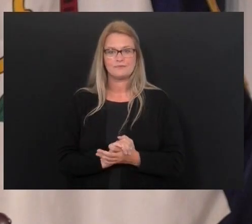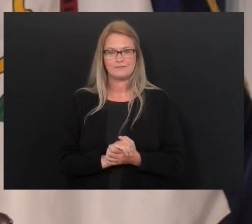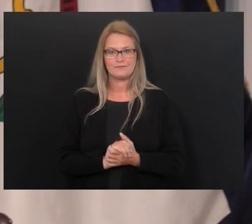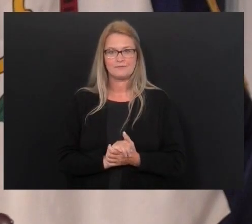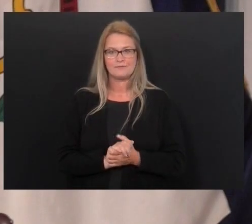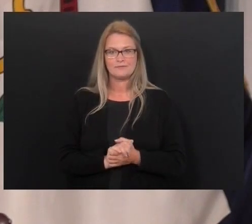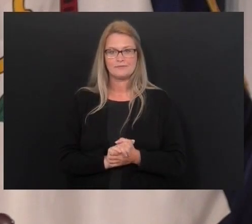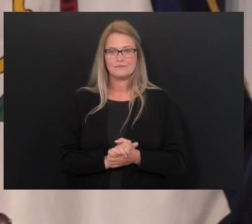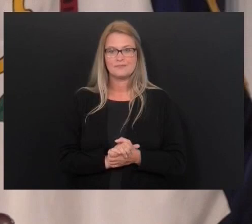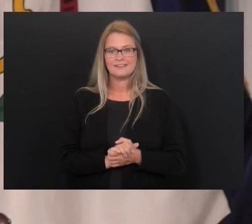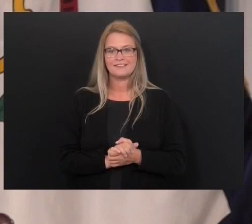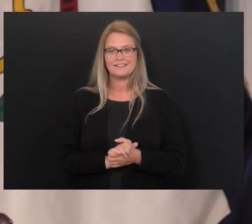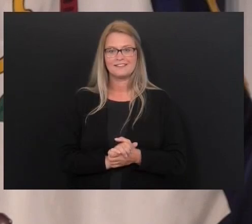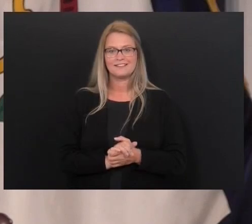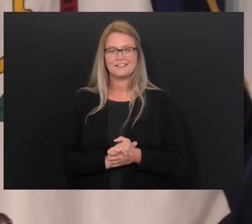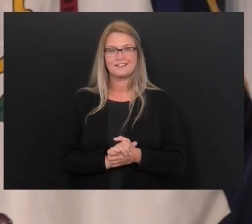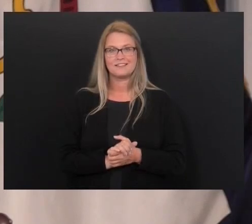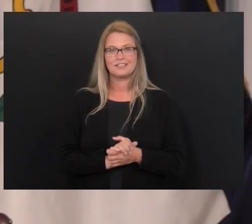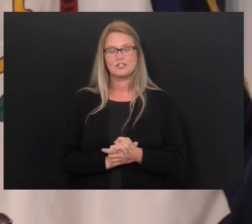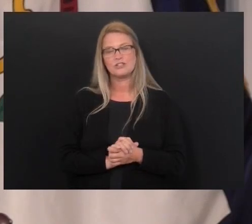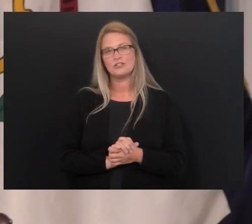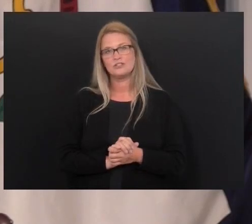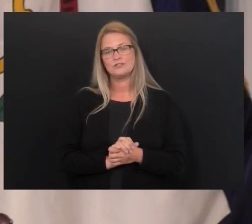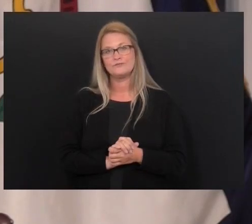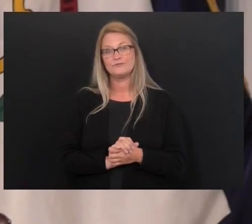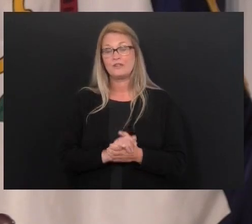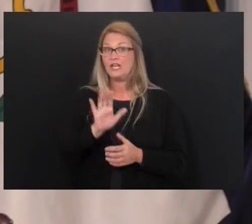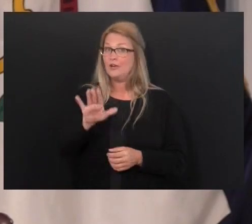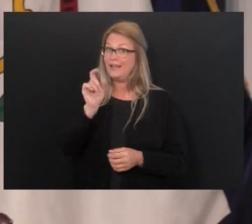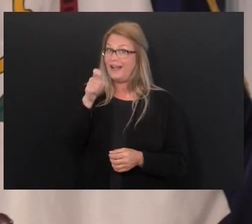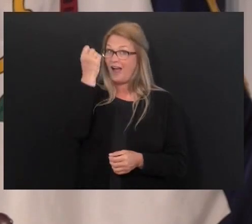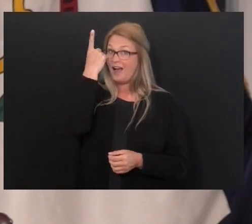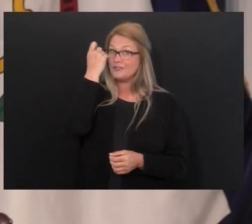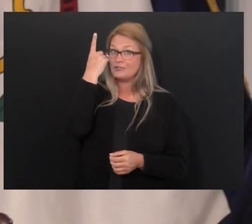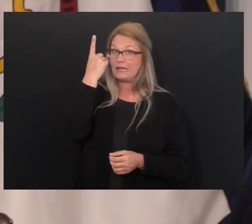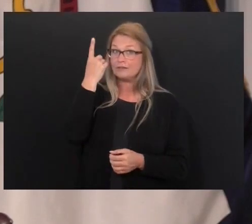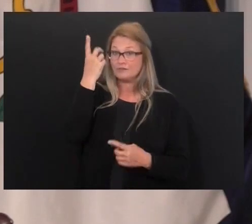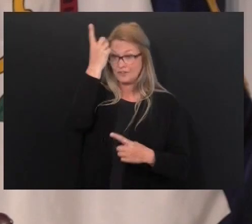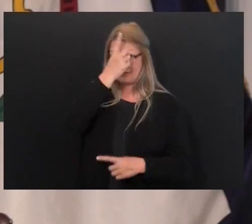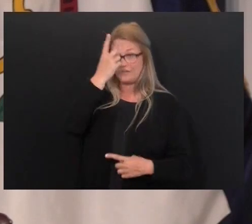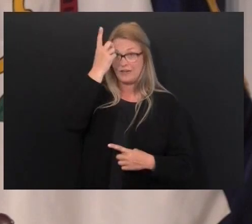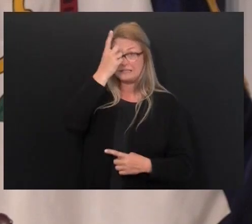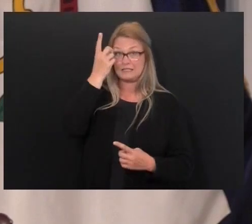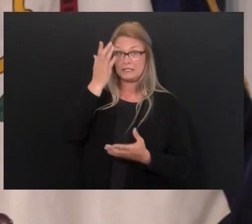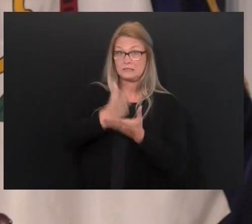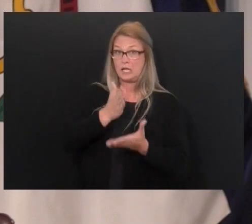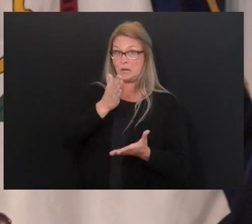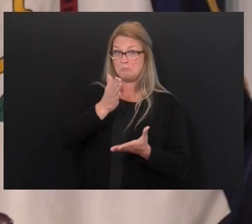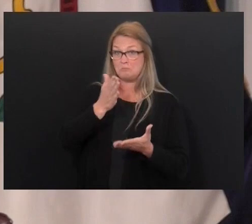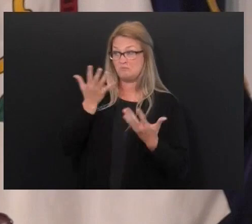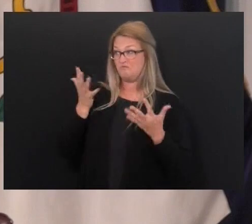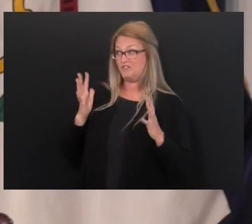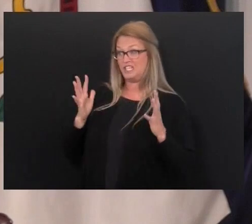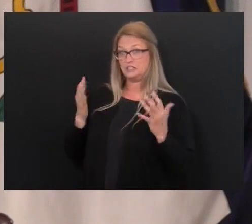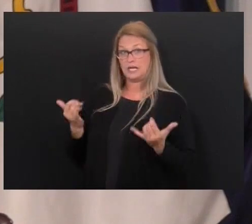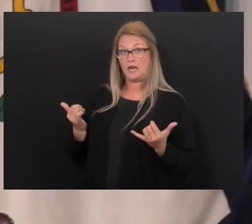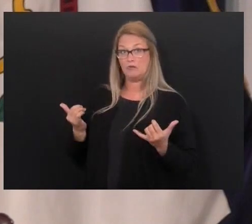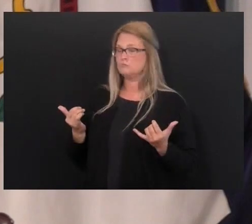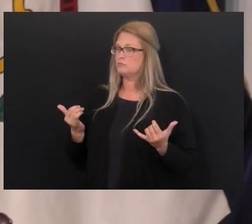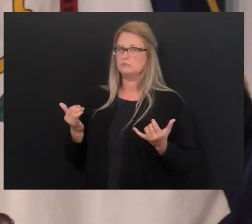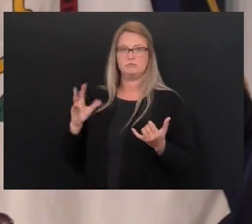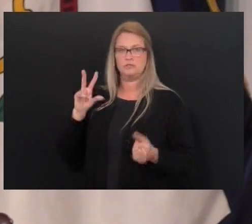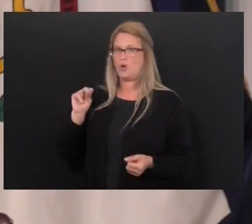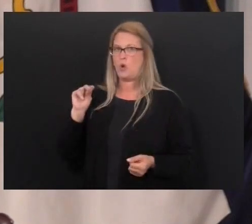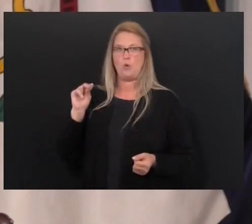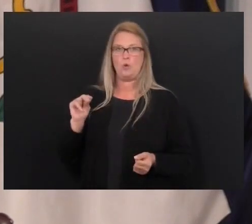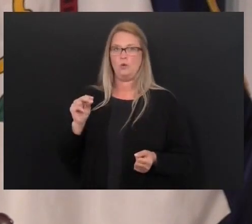Everybody needs to understand wholeheartedly this virus hasn't gone anywhere. I mean, it's right here. It could be right on this